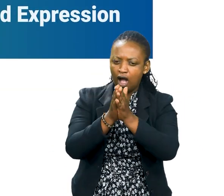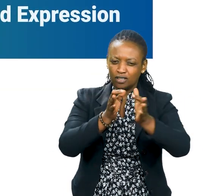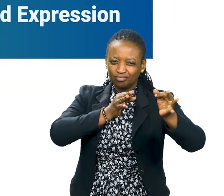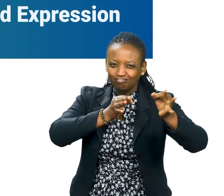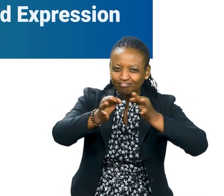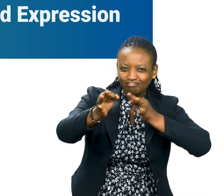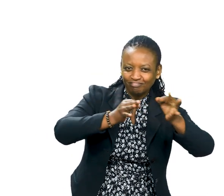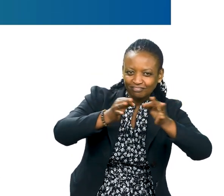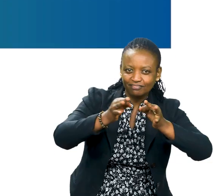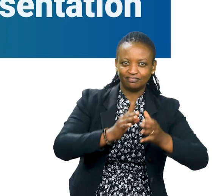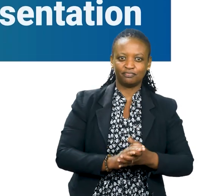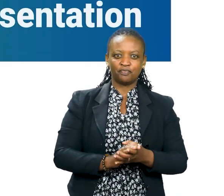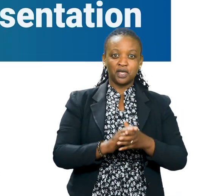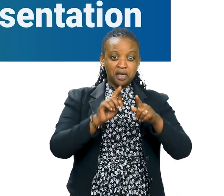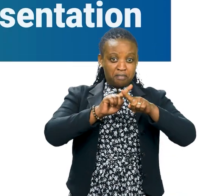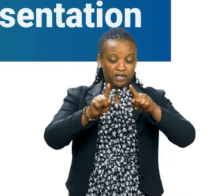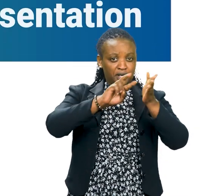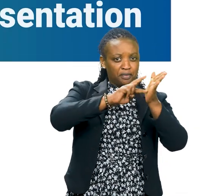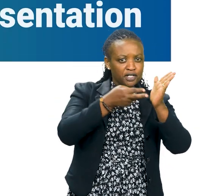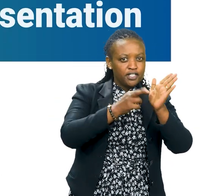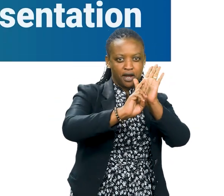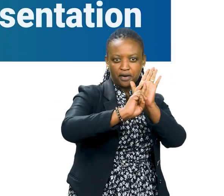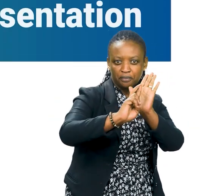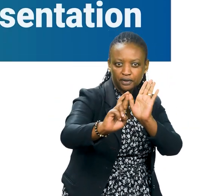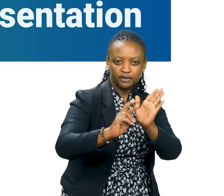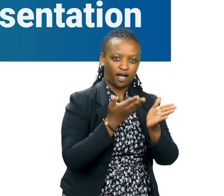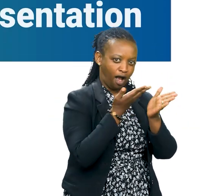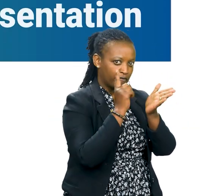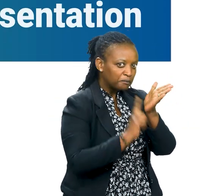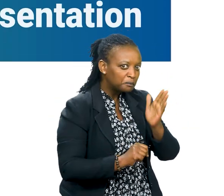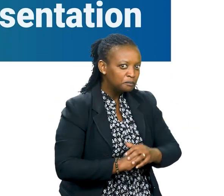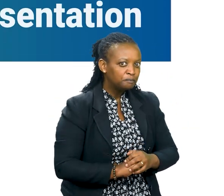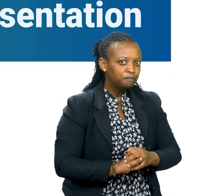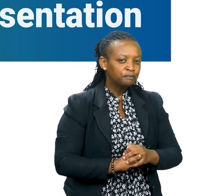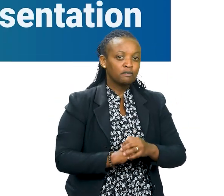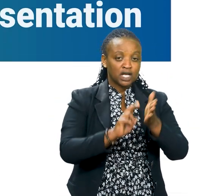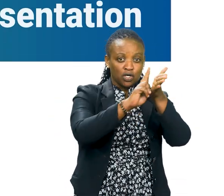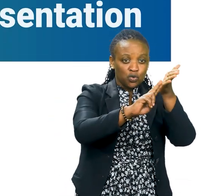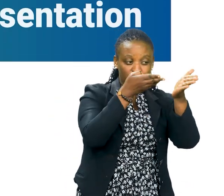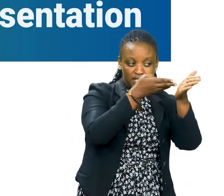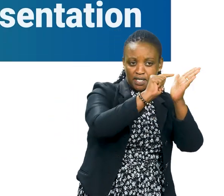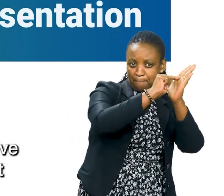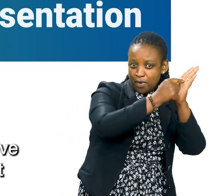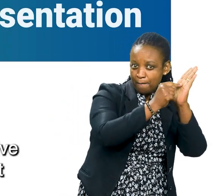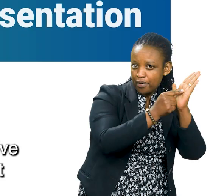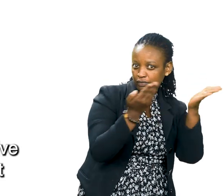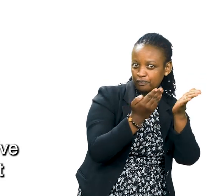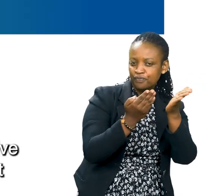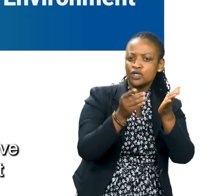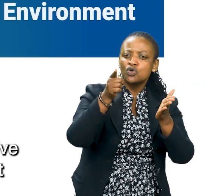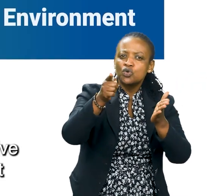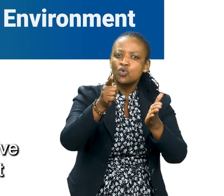expression. Multiple means of representation. To apply this principle, you